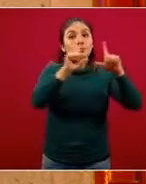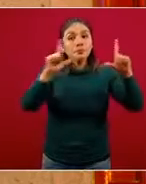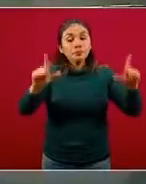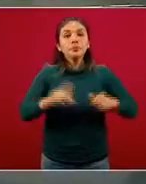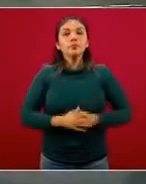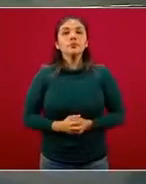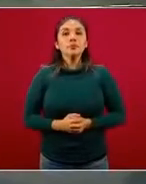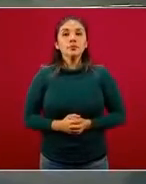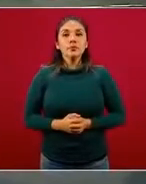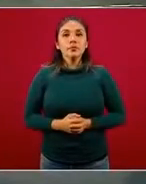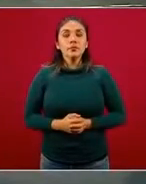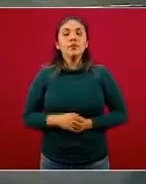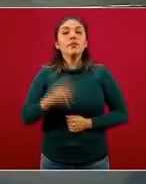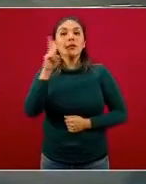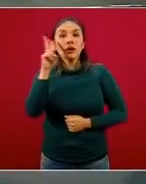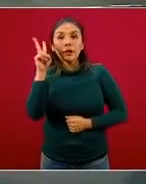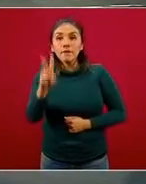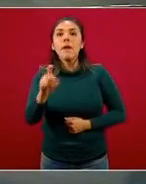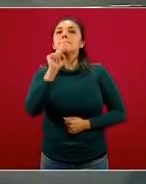Next slide, please.